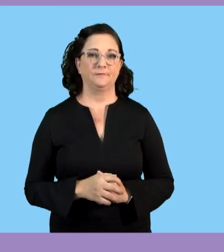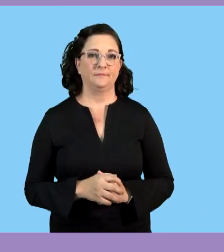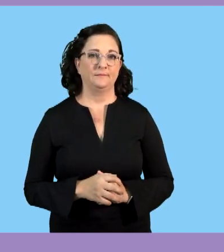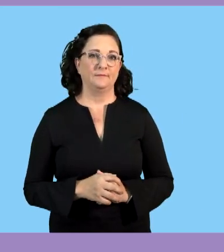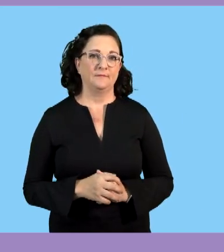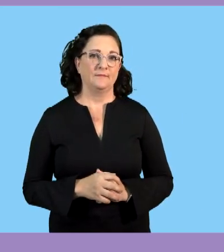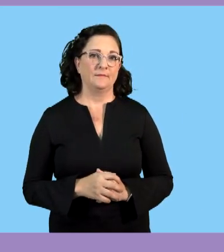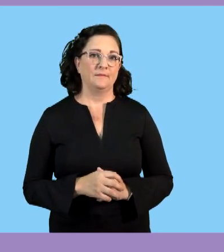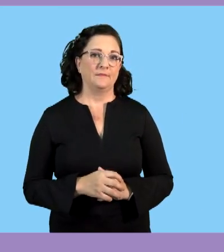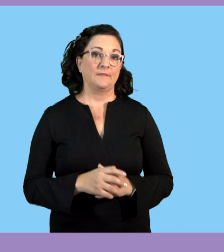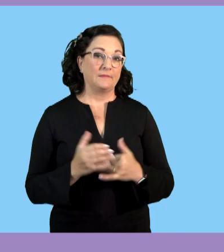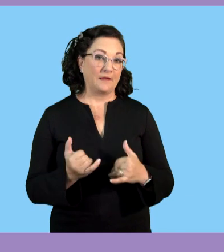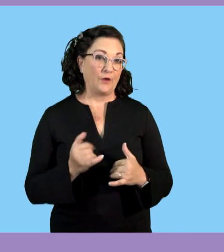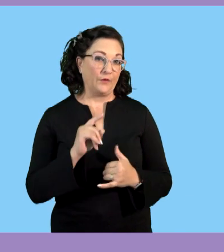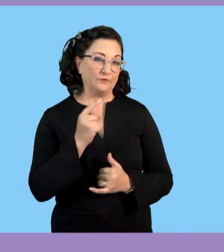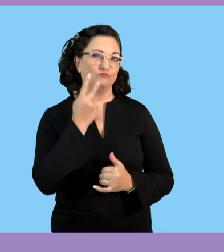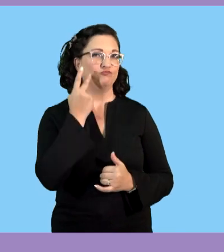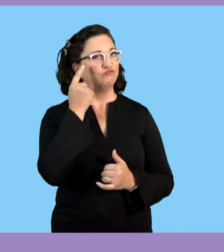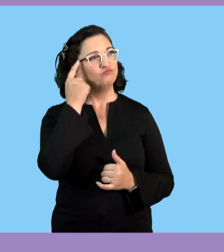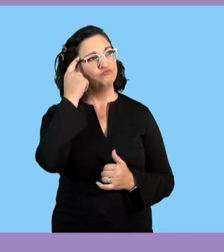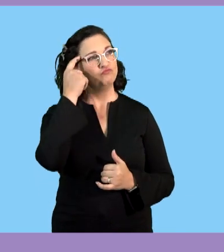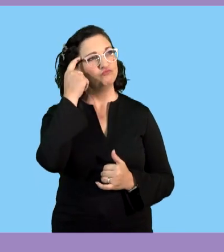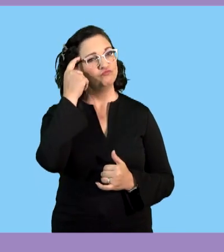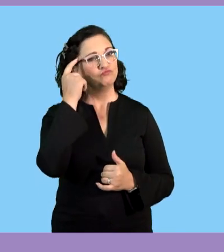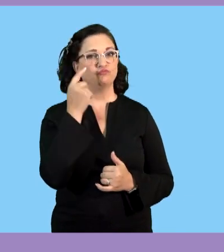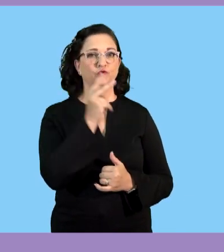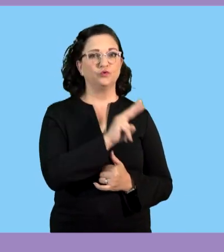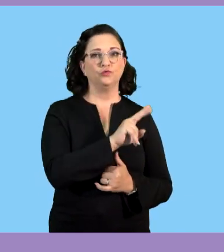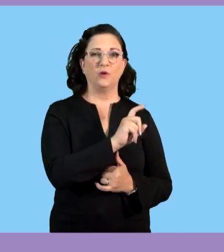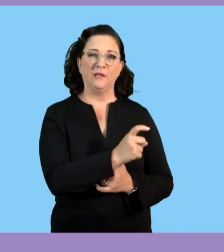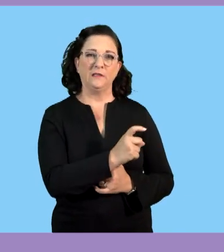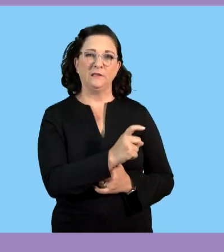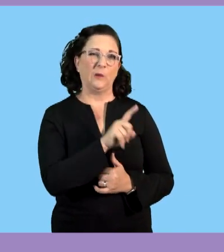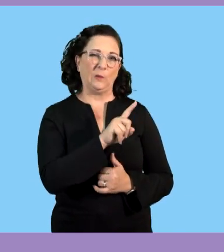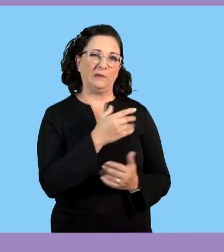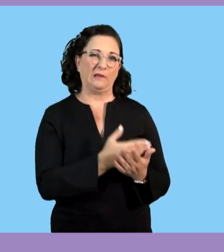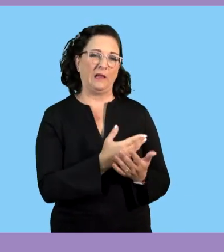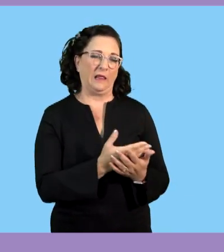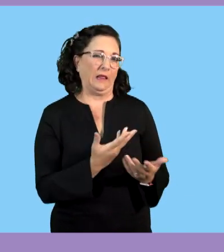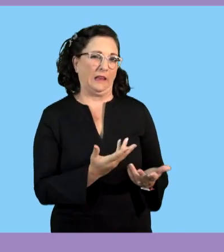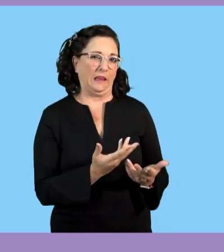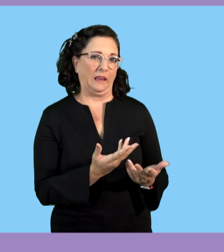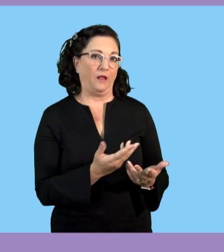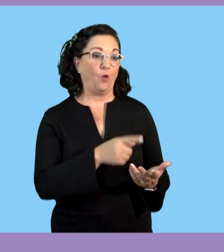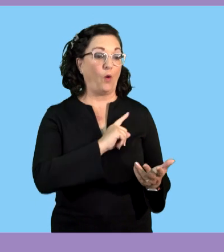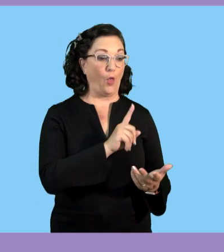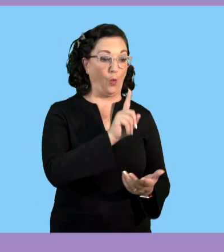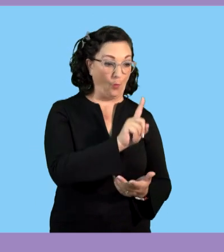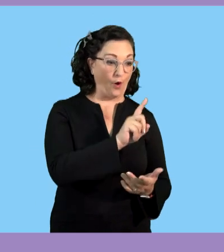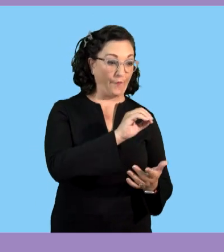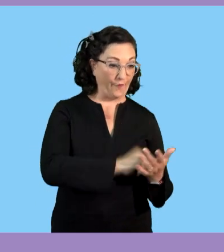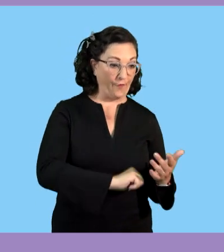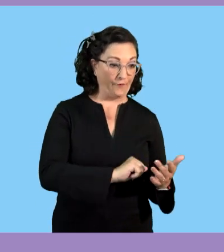look at what that number can be, the whole 2x, what can it be for us to subtract